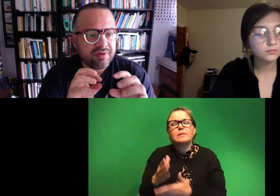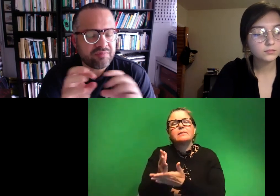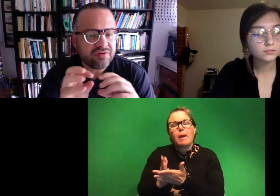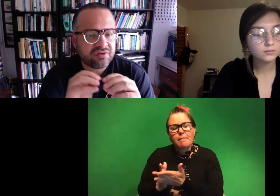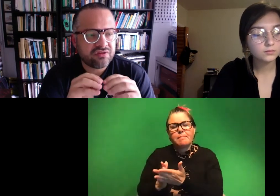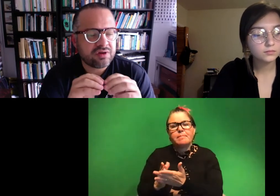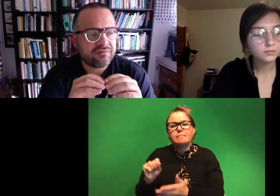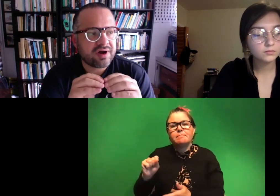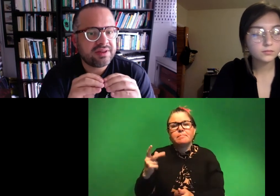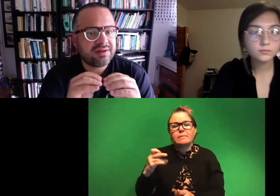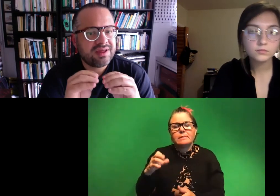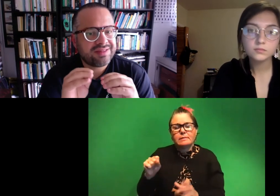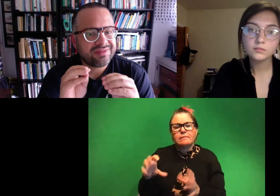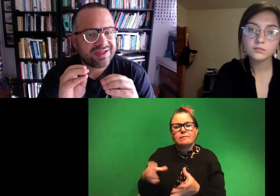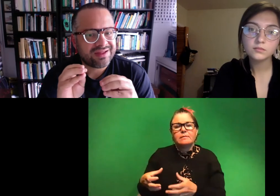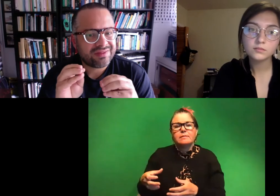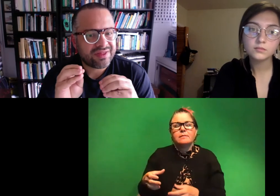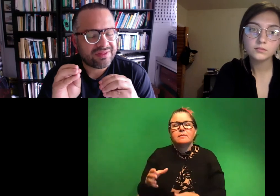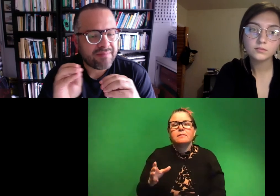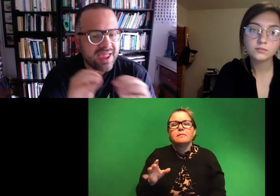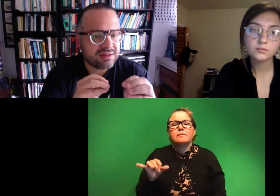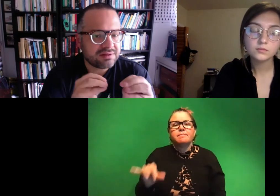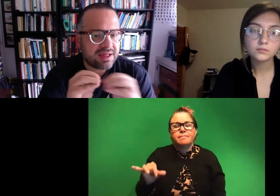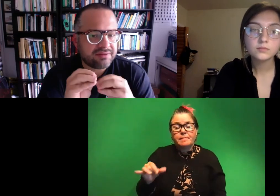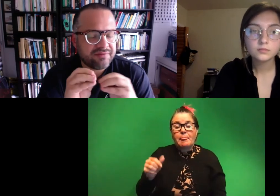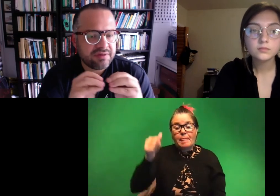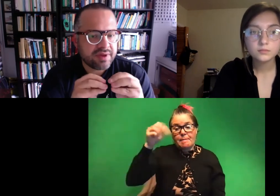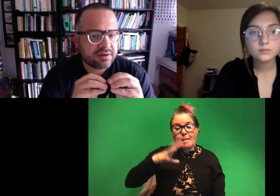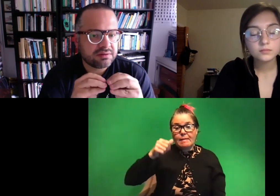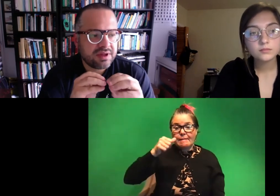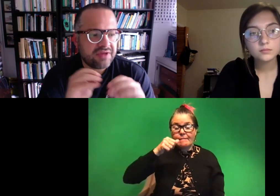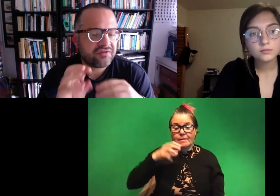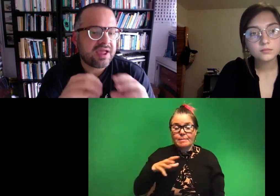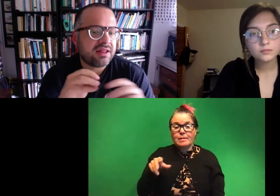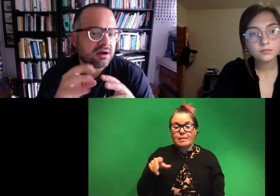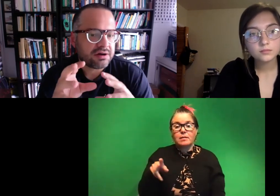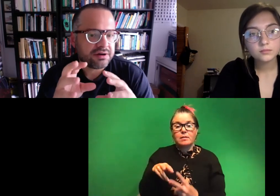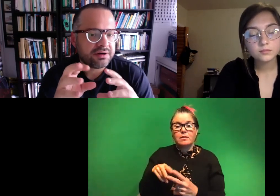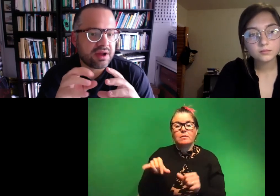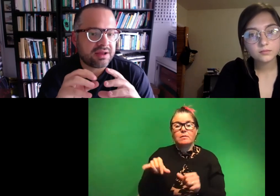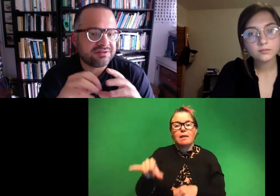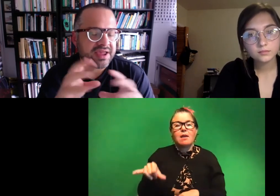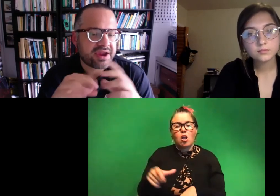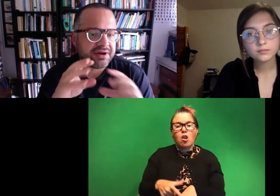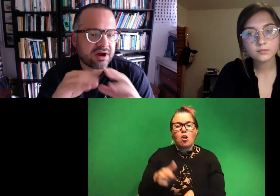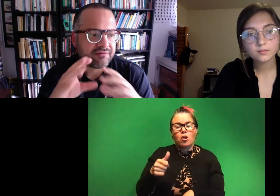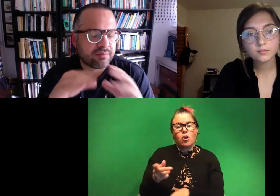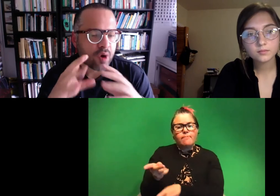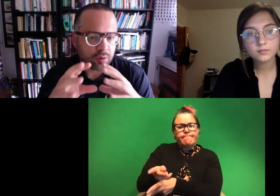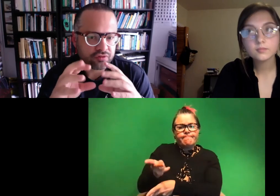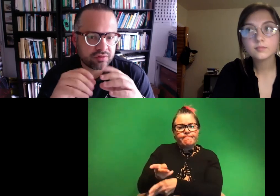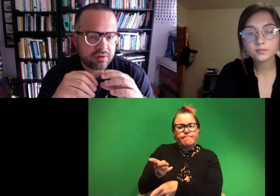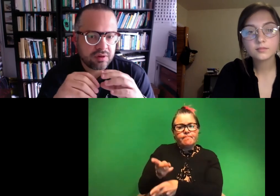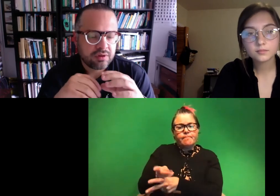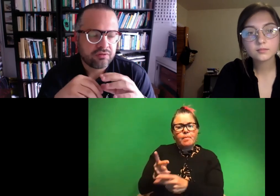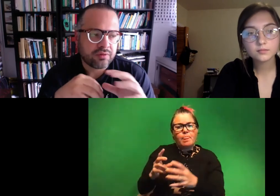in some species you can find that the male and the female stay longer and take care of the